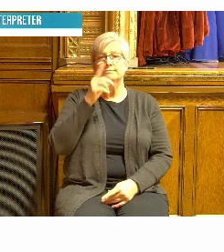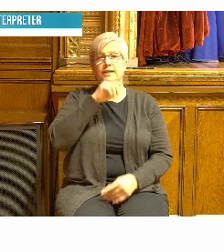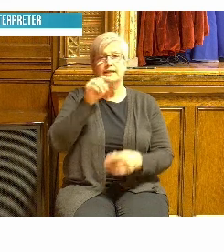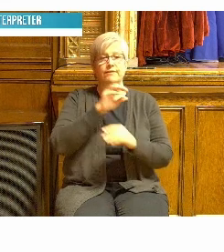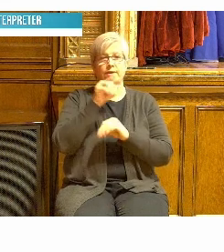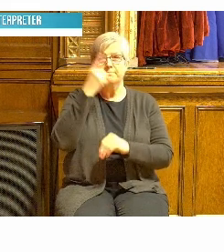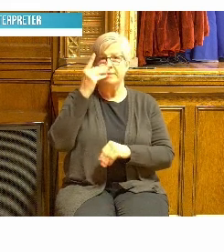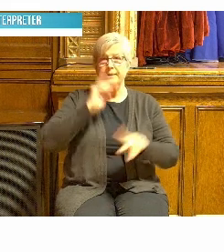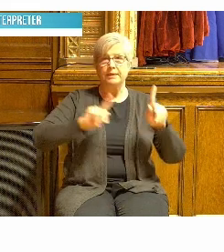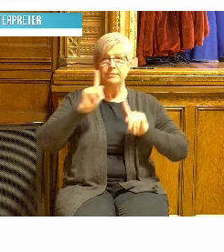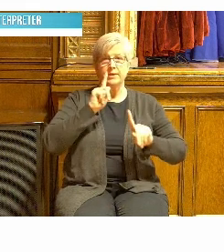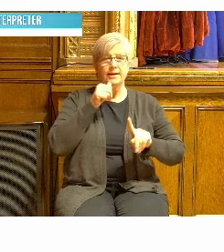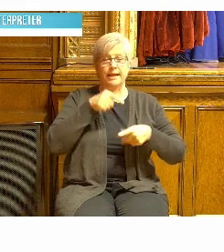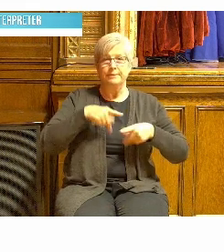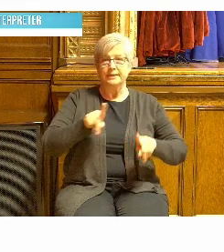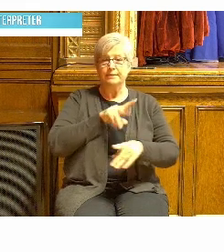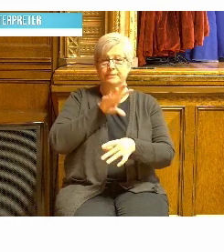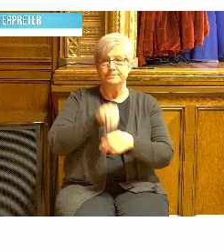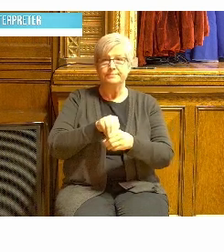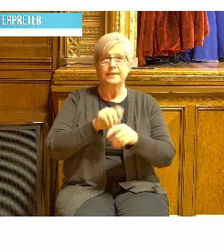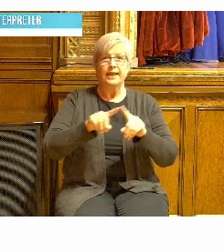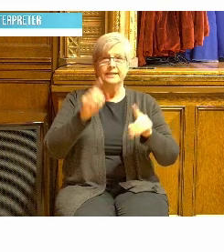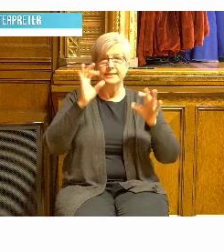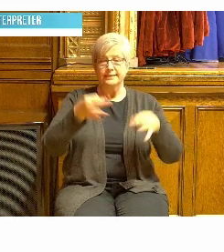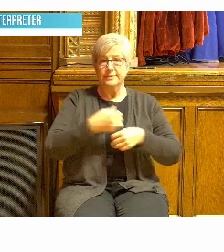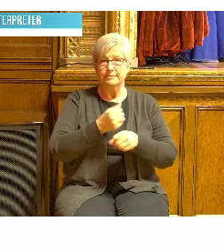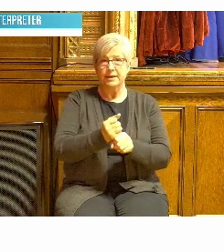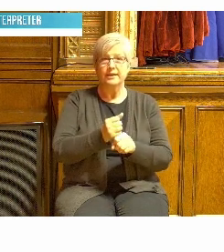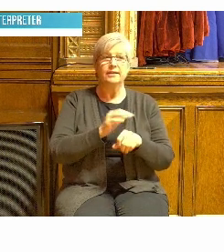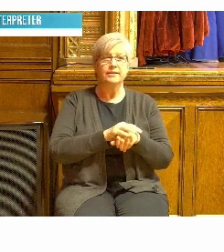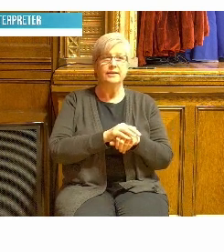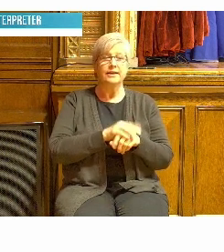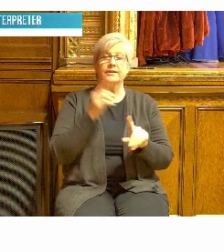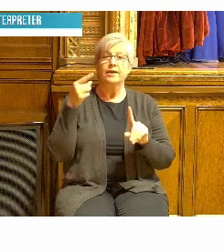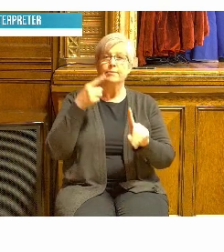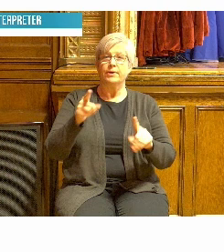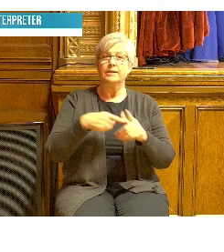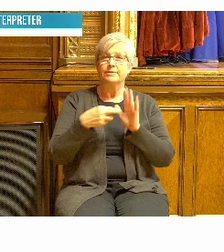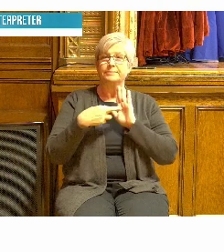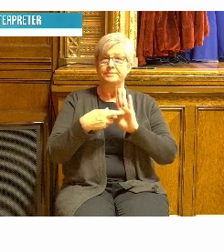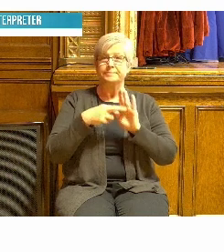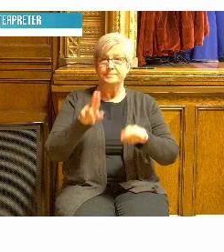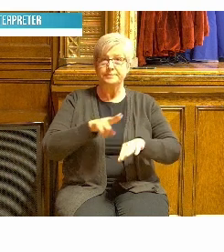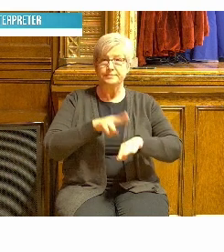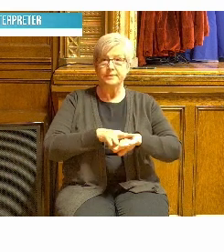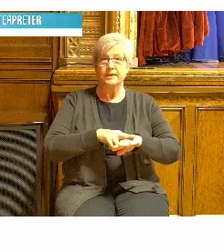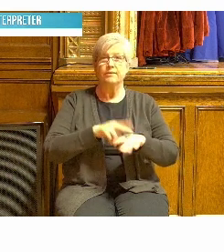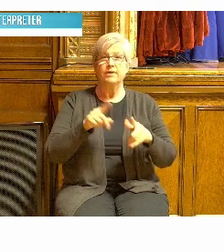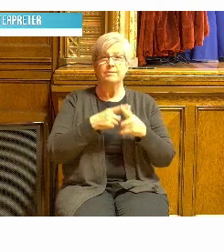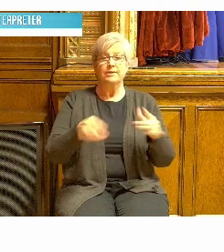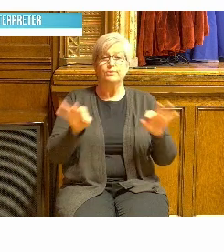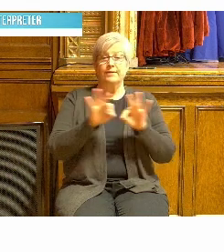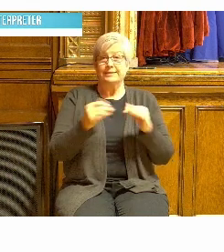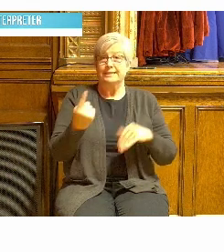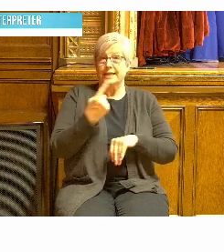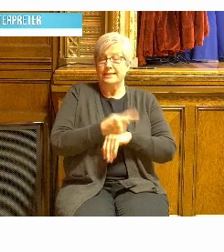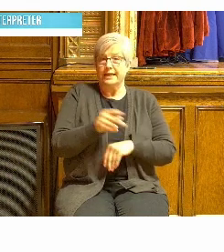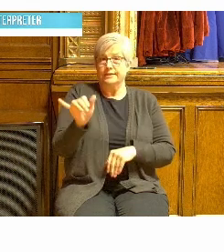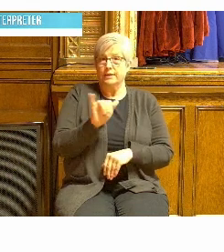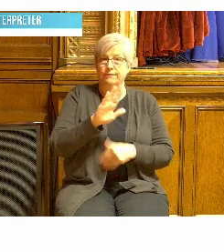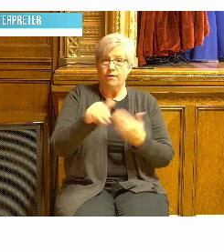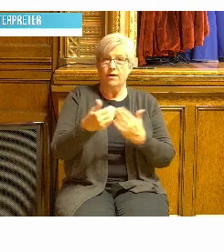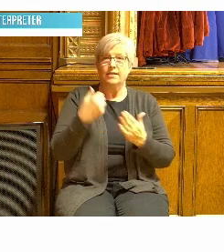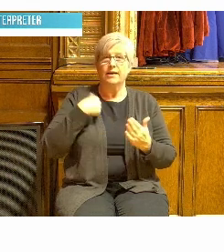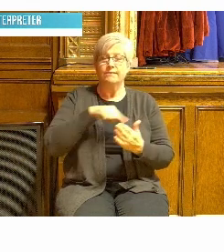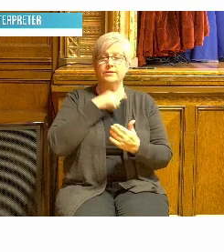people are locked out of participation and decision-making. The point about representation, of course, it remains relevant today for all of